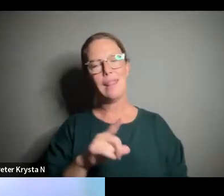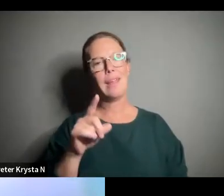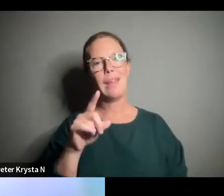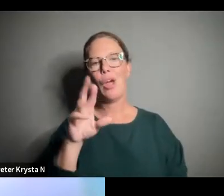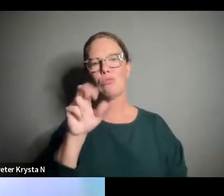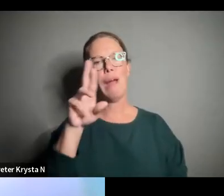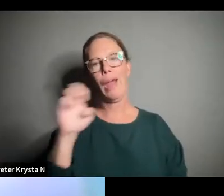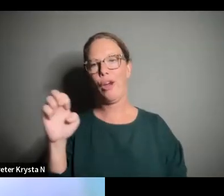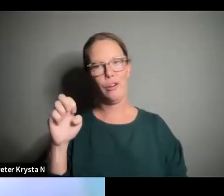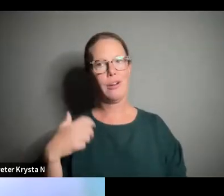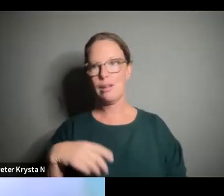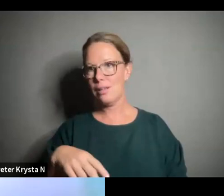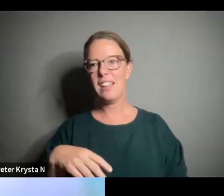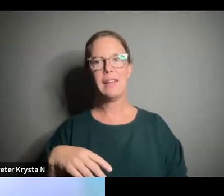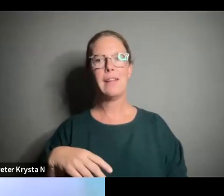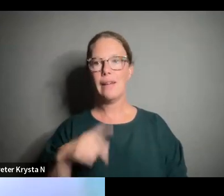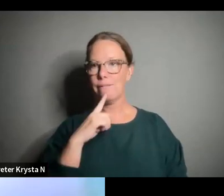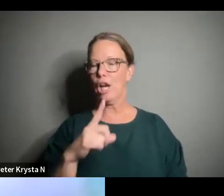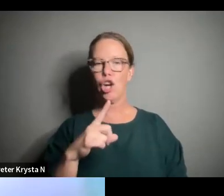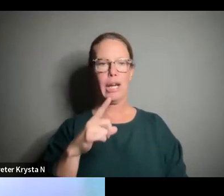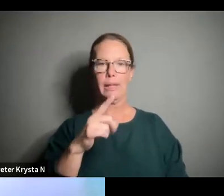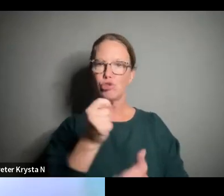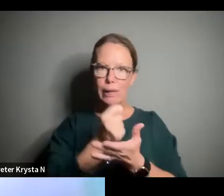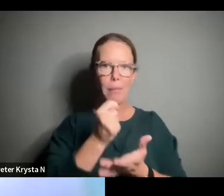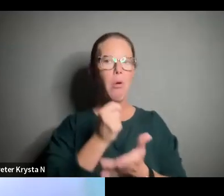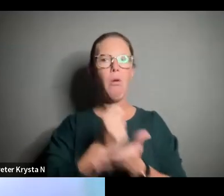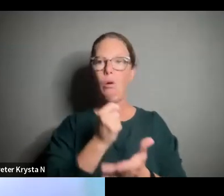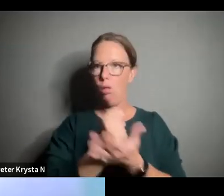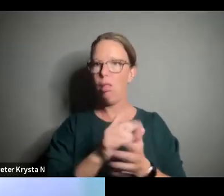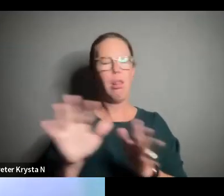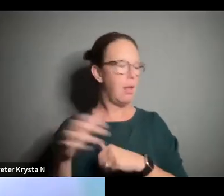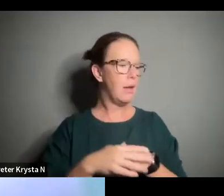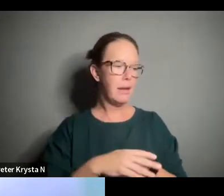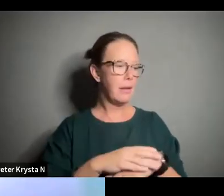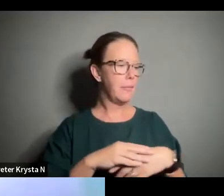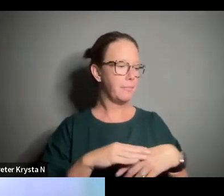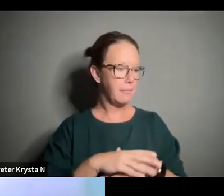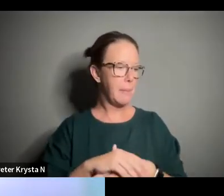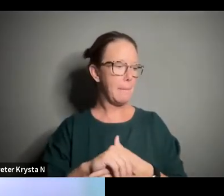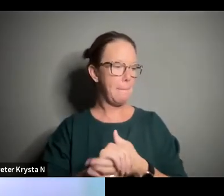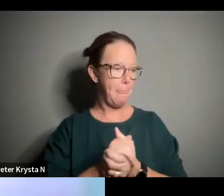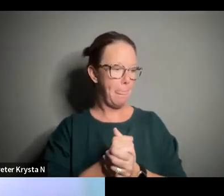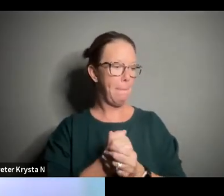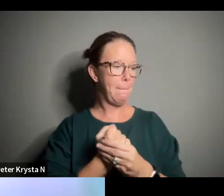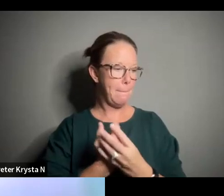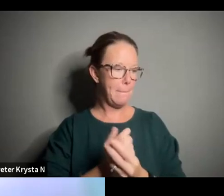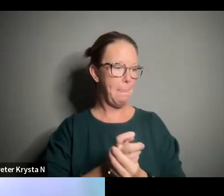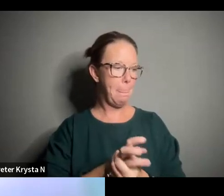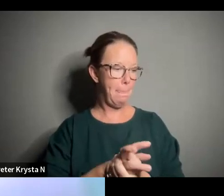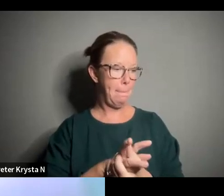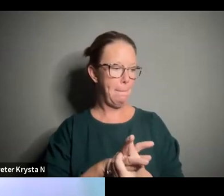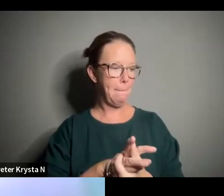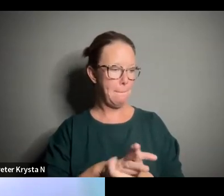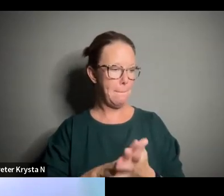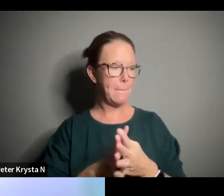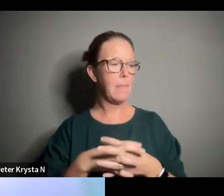really, and very treatable or in early, so it's not like it's a huge invasive kind of like